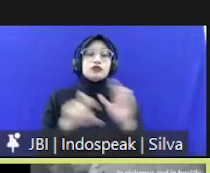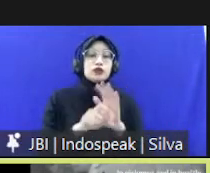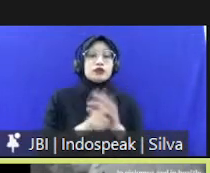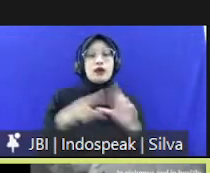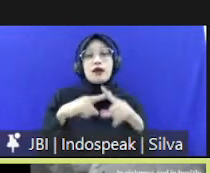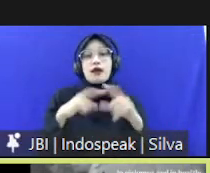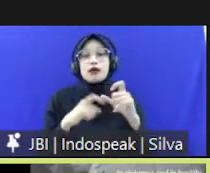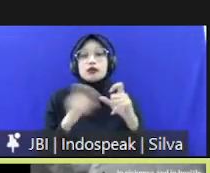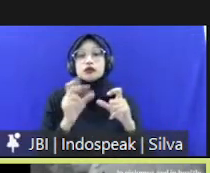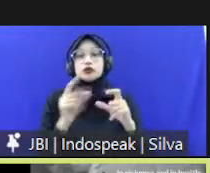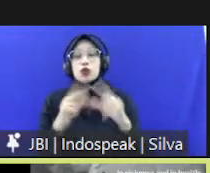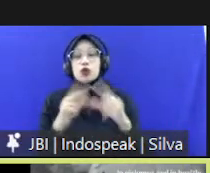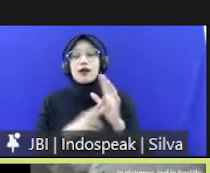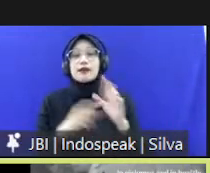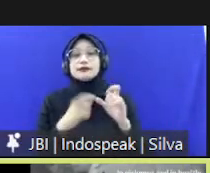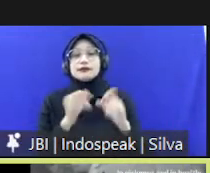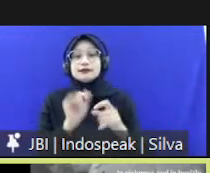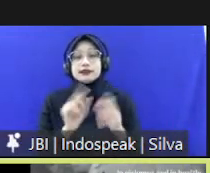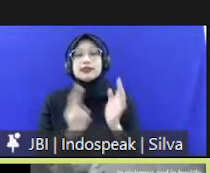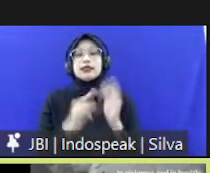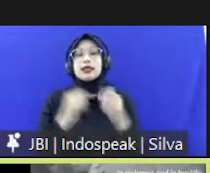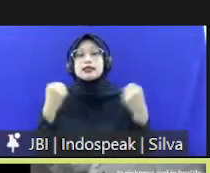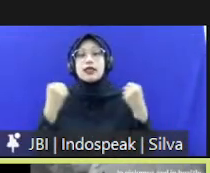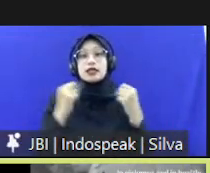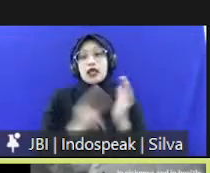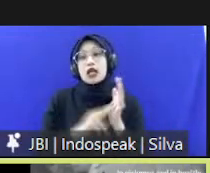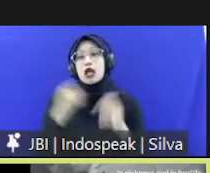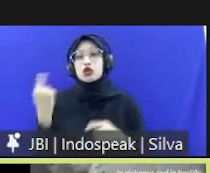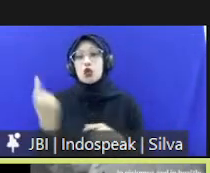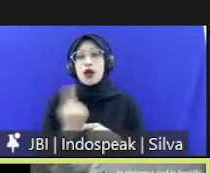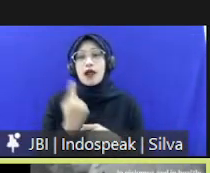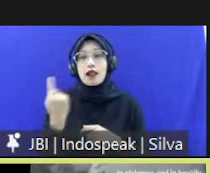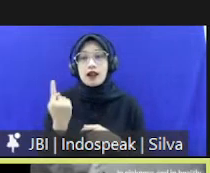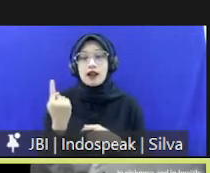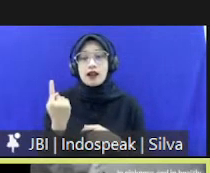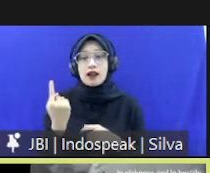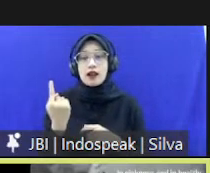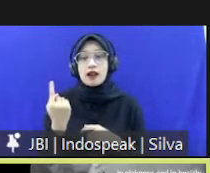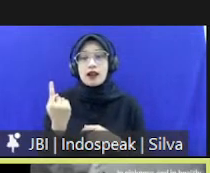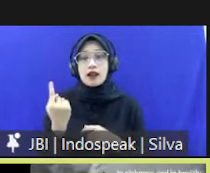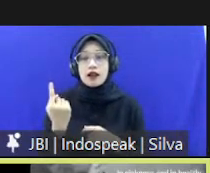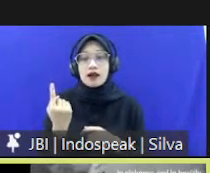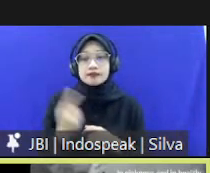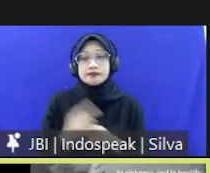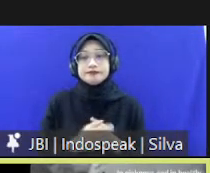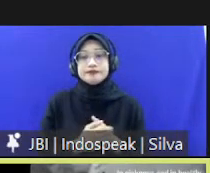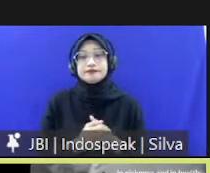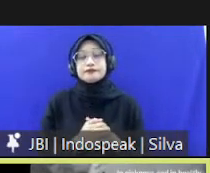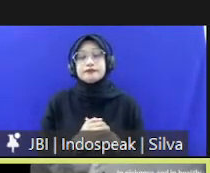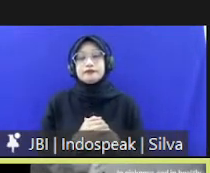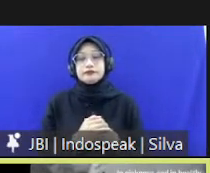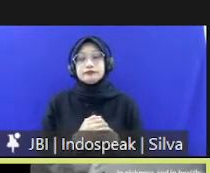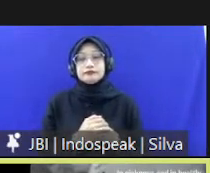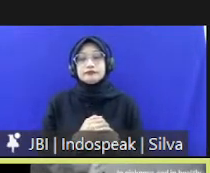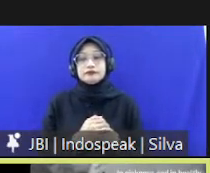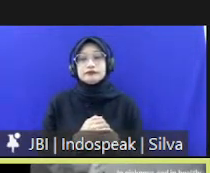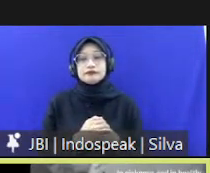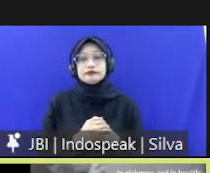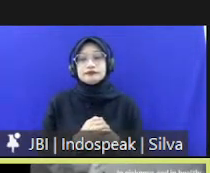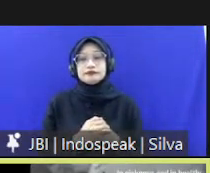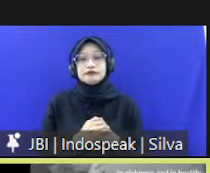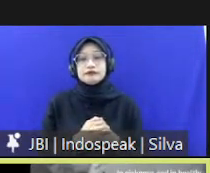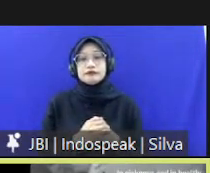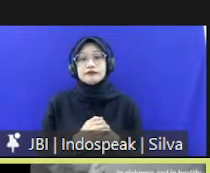a national health insurance scheme. Indeed, when the UN Special Rapporteur on the right to health visited Indonesia in